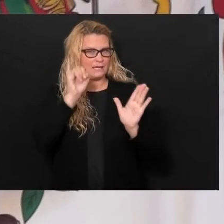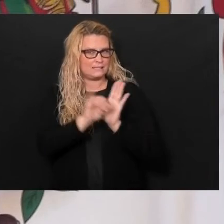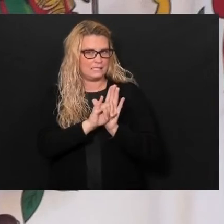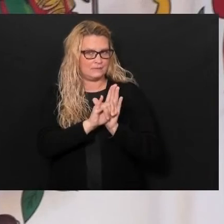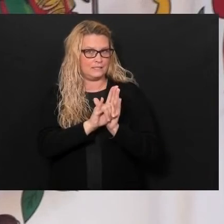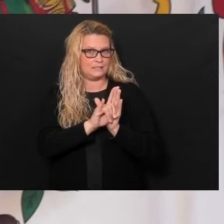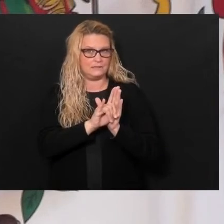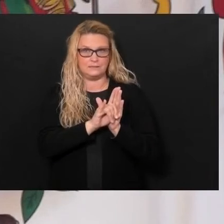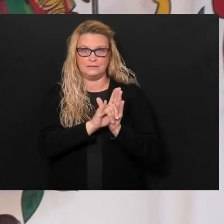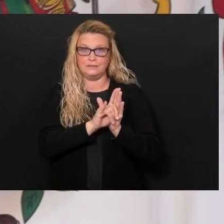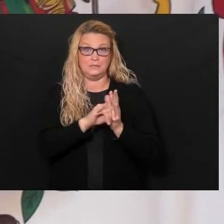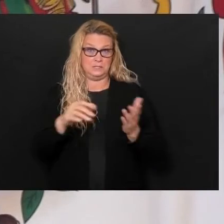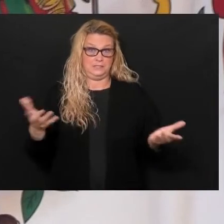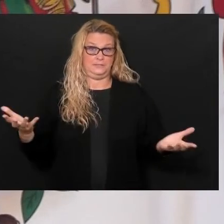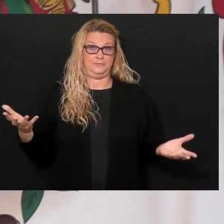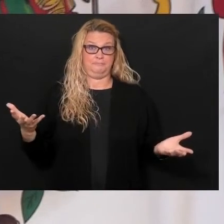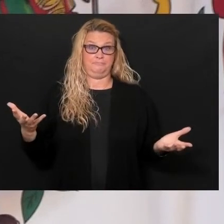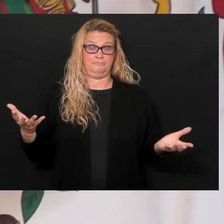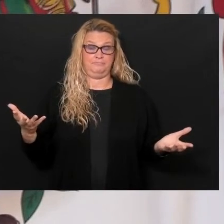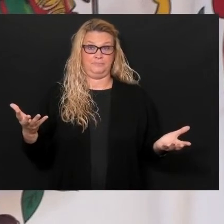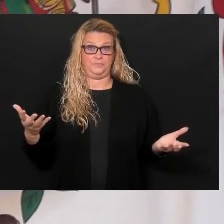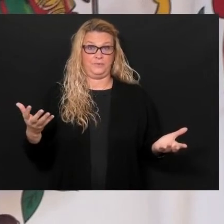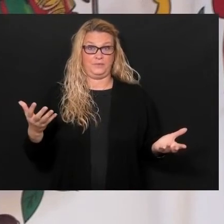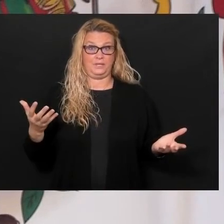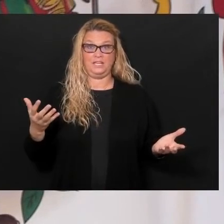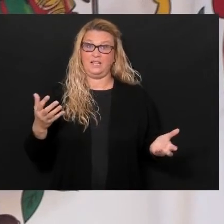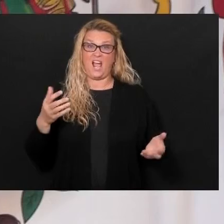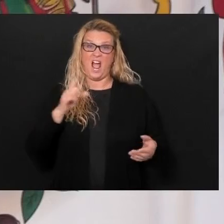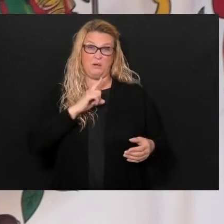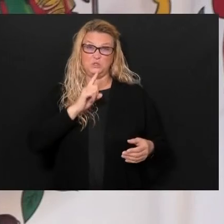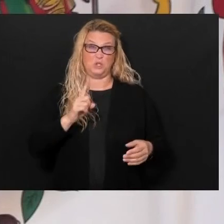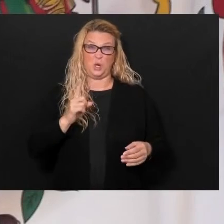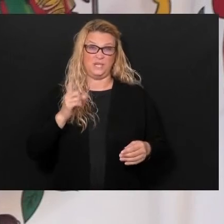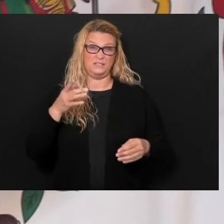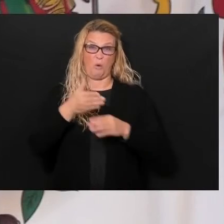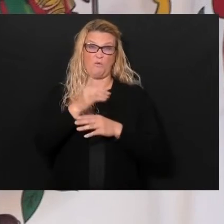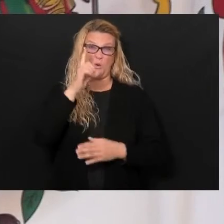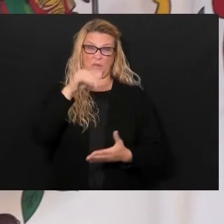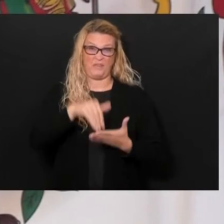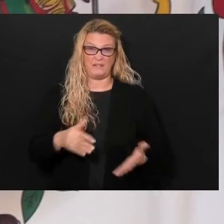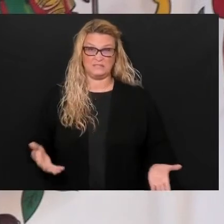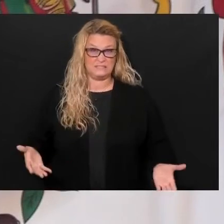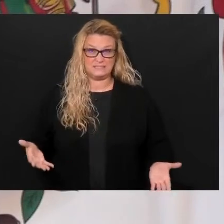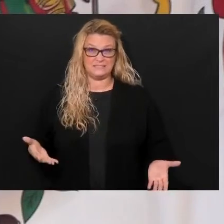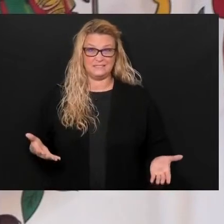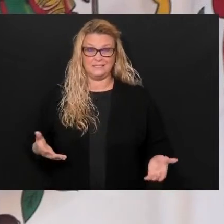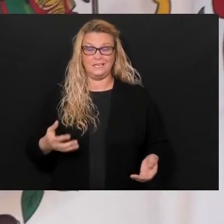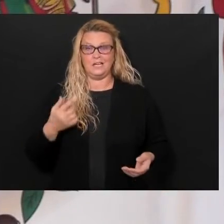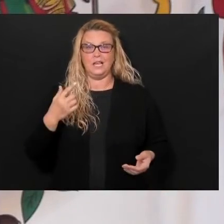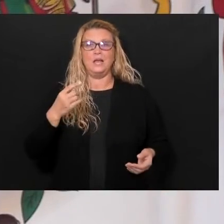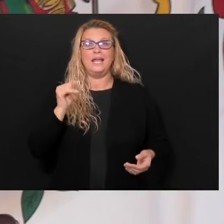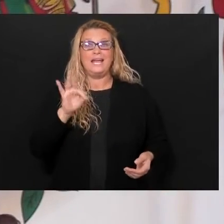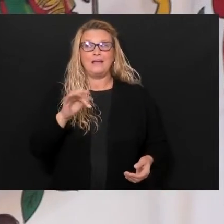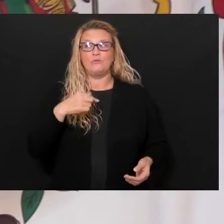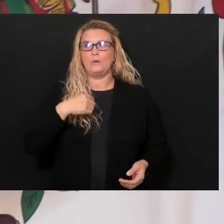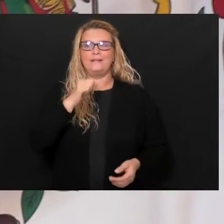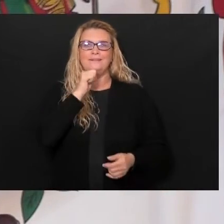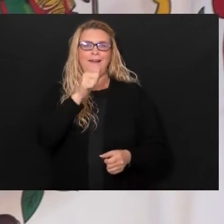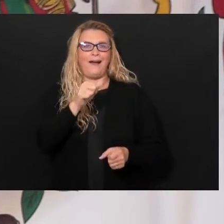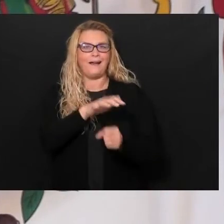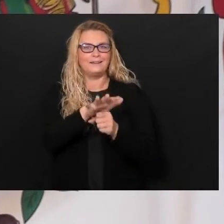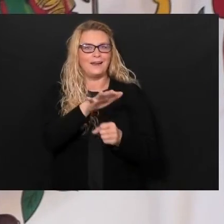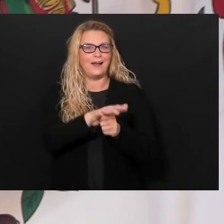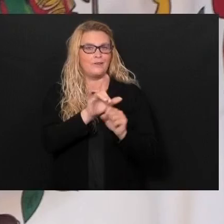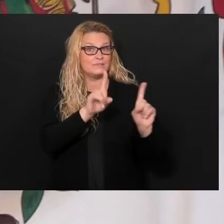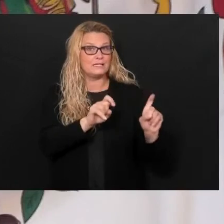Well, heaven forbid, I bet you it's in the thousands. If we hadn't have tested, would we